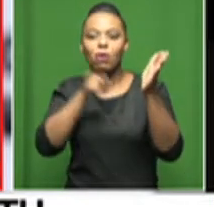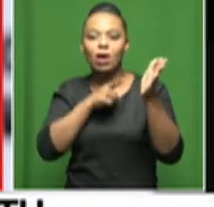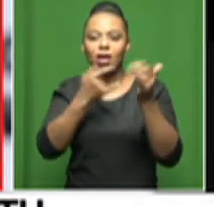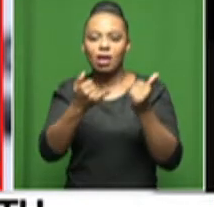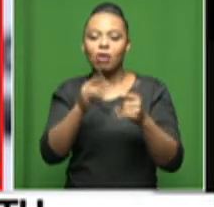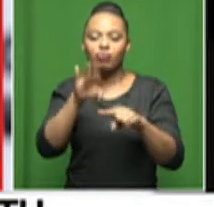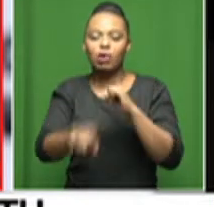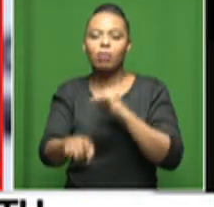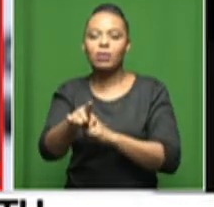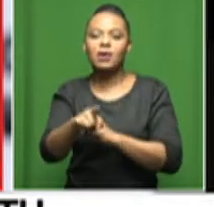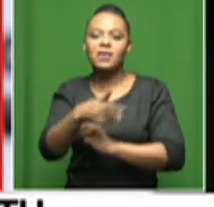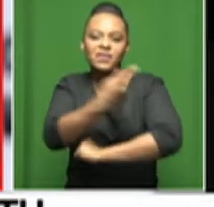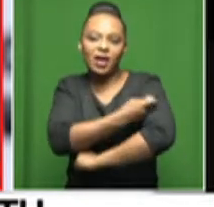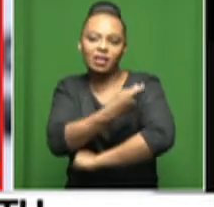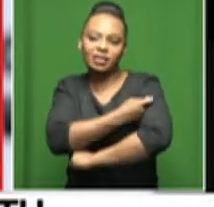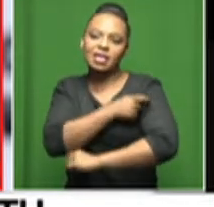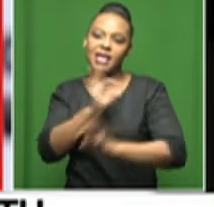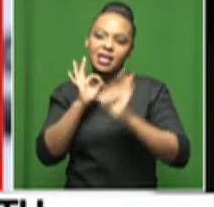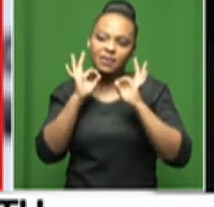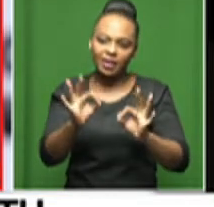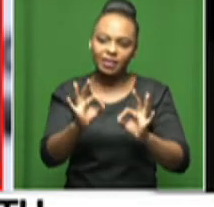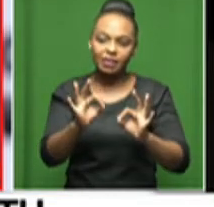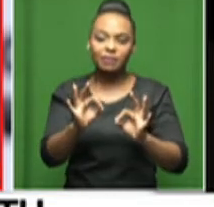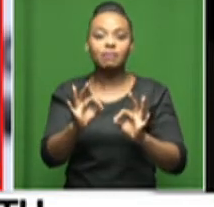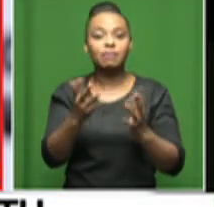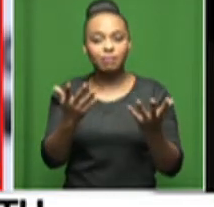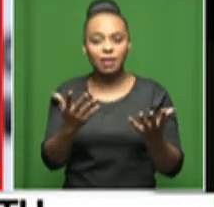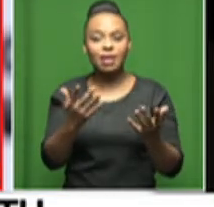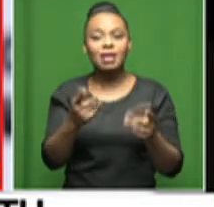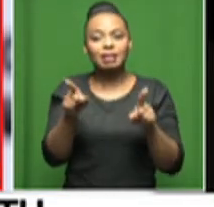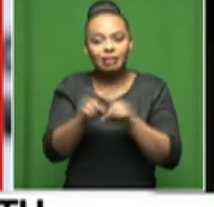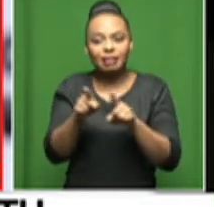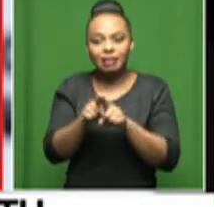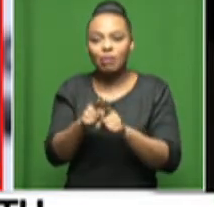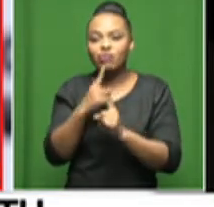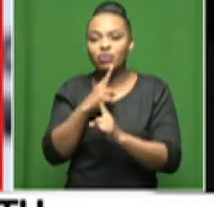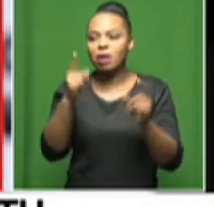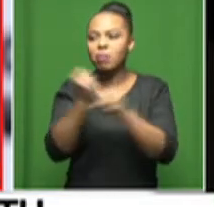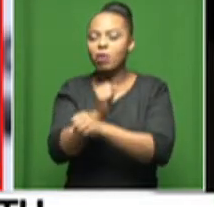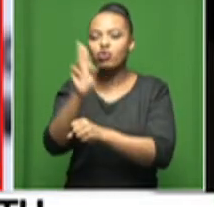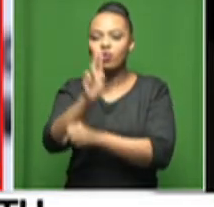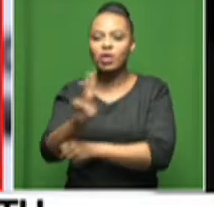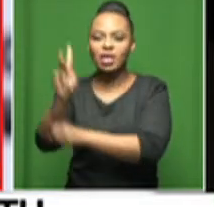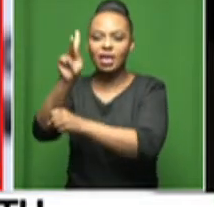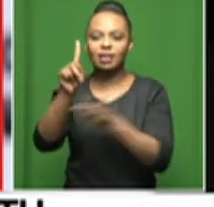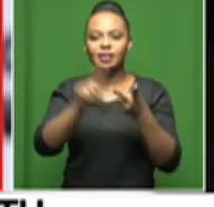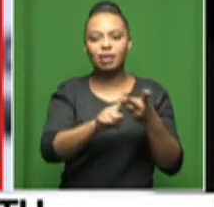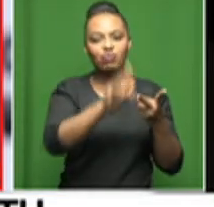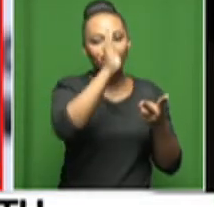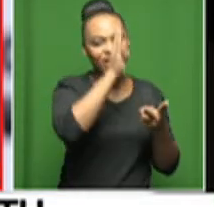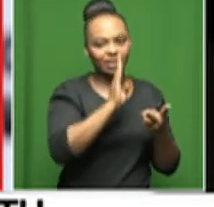effective. Those results were the same as what was seen in the UK and in Brazil.